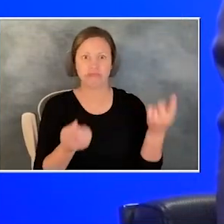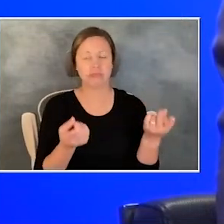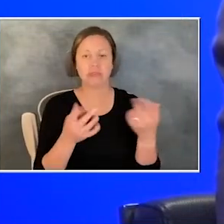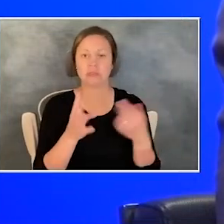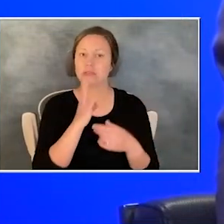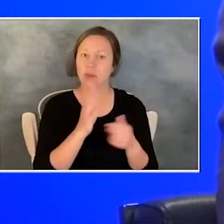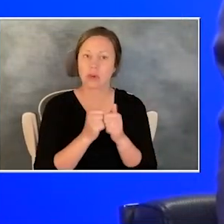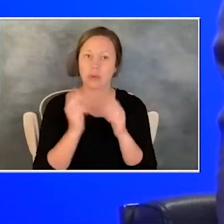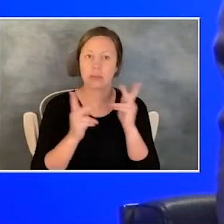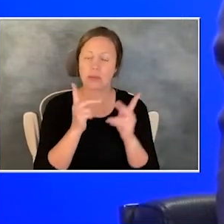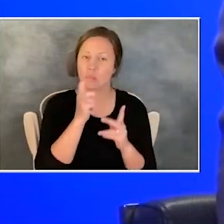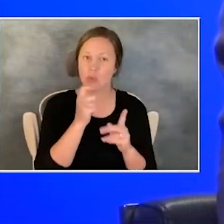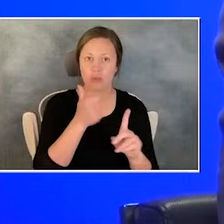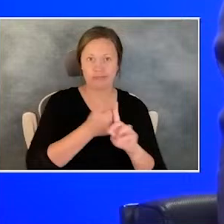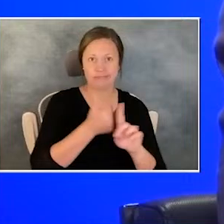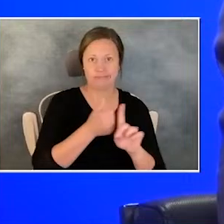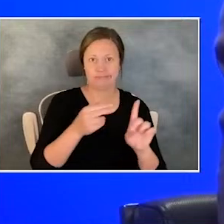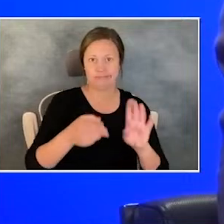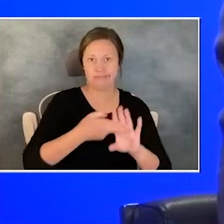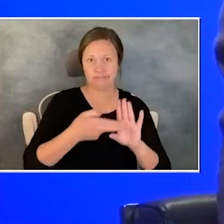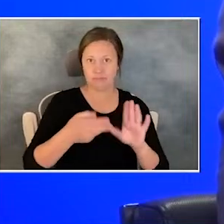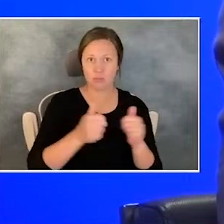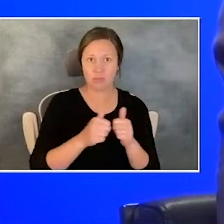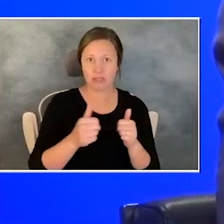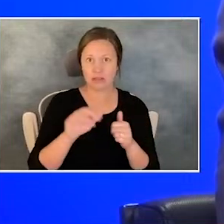disease, absent none,